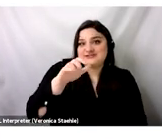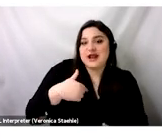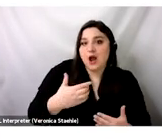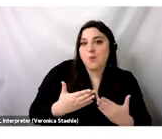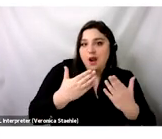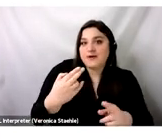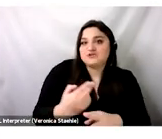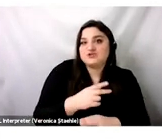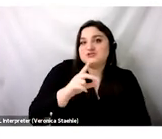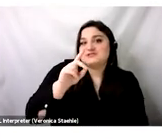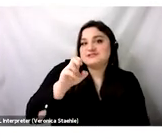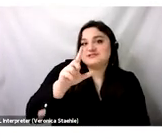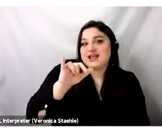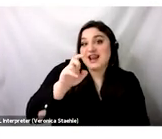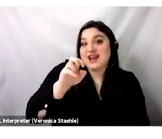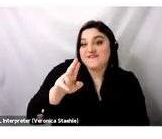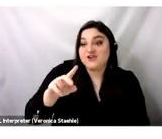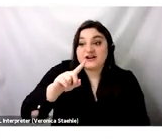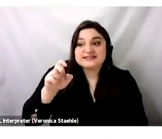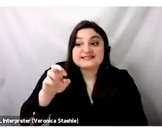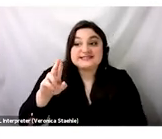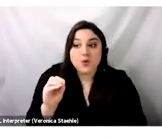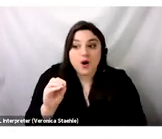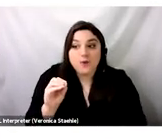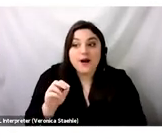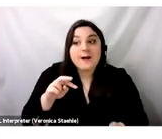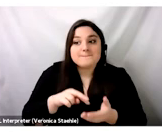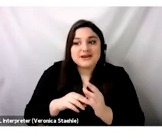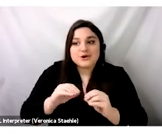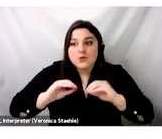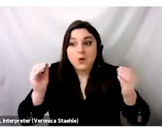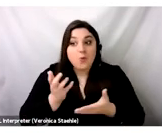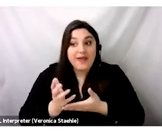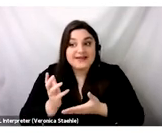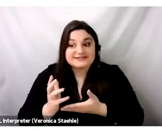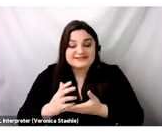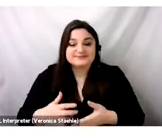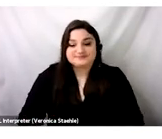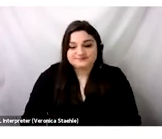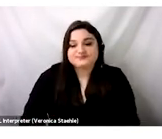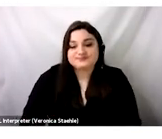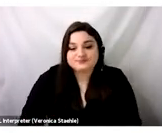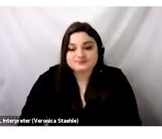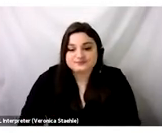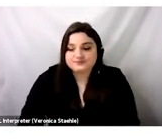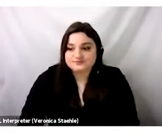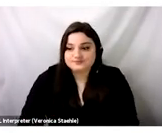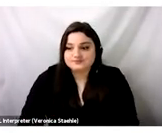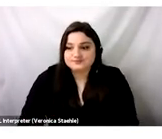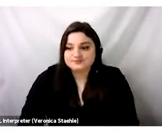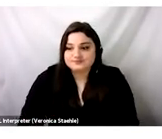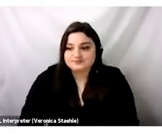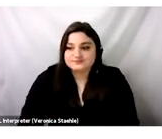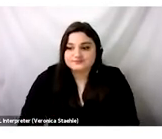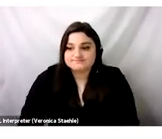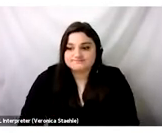can. I think they're expanding. It's like a zero waste kind of food delivery takeout. And I would also say,